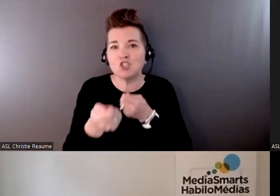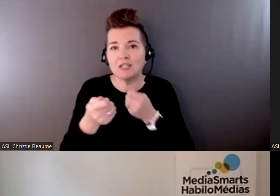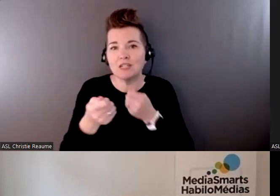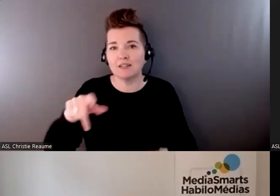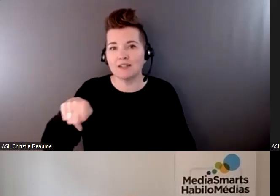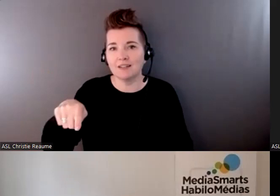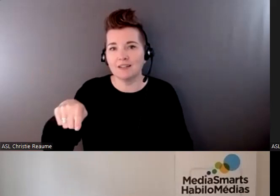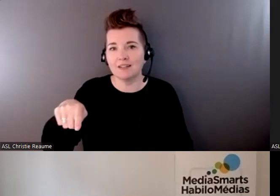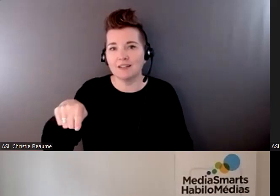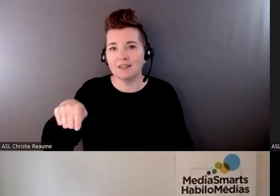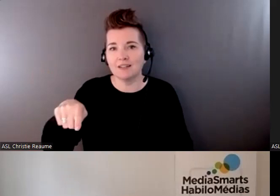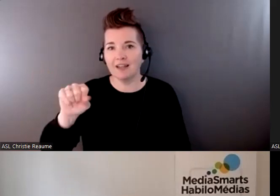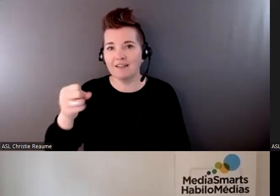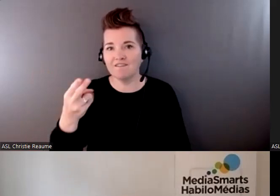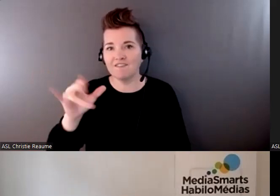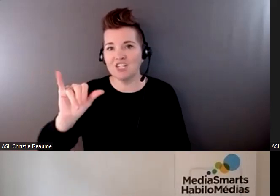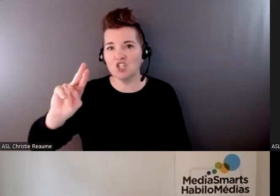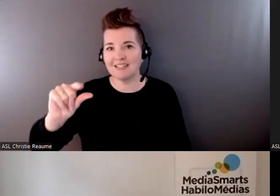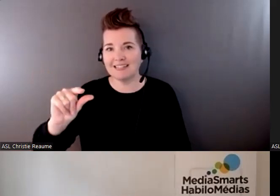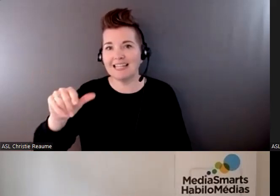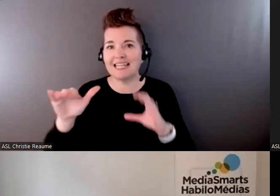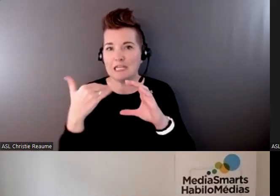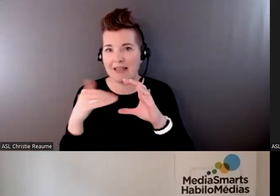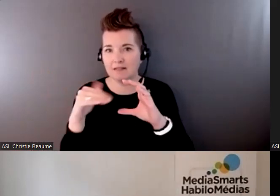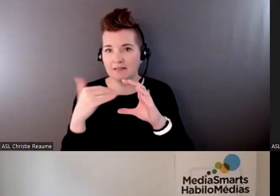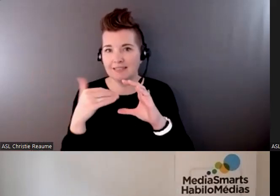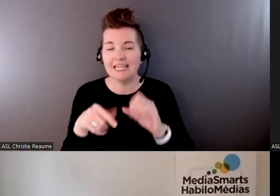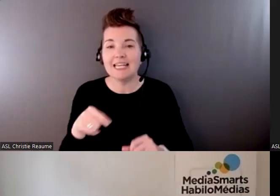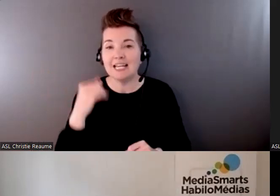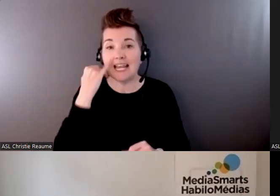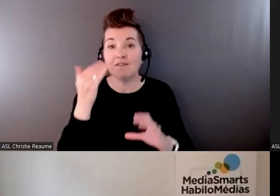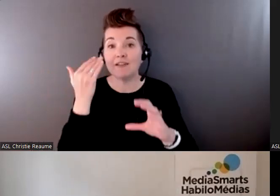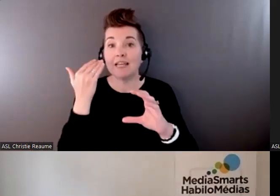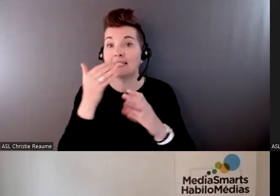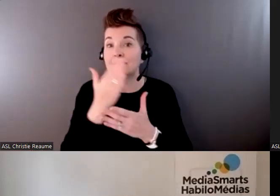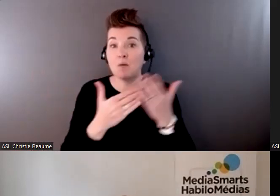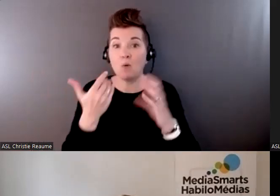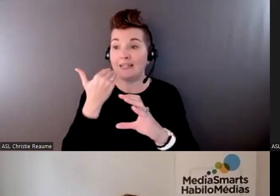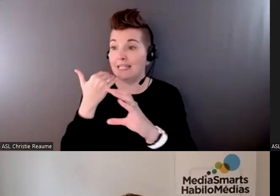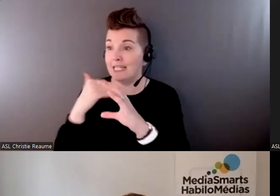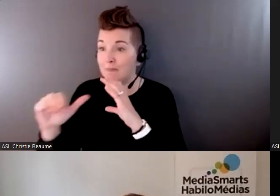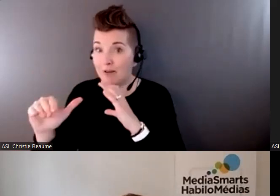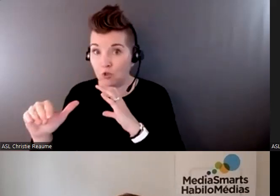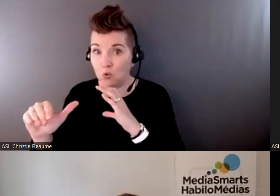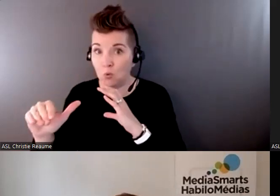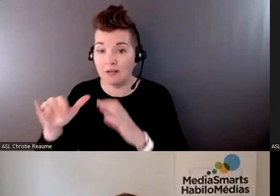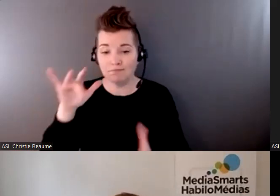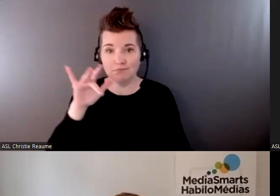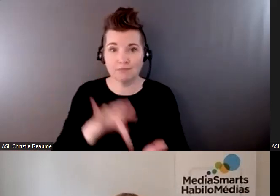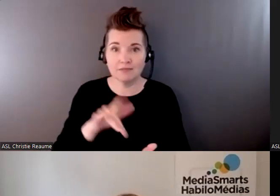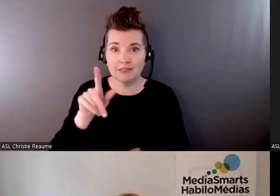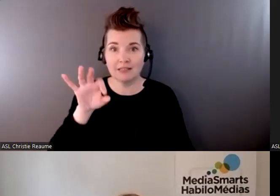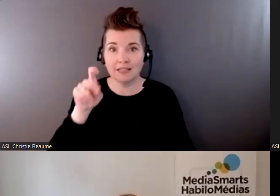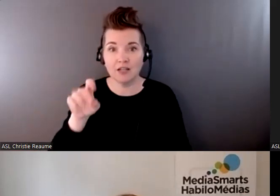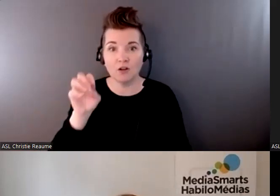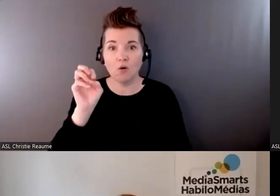uh you for a tip you would never want to click on a link or download any attachments in an email it's always better